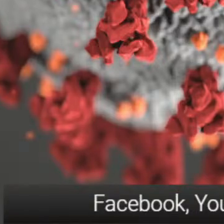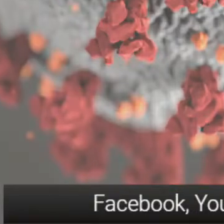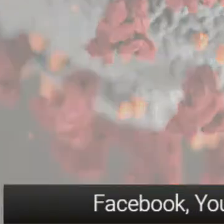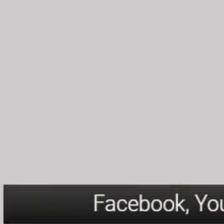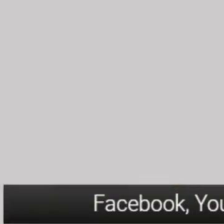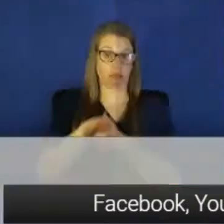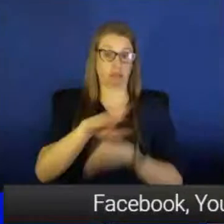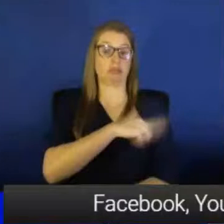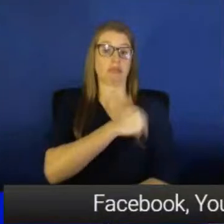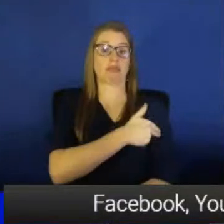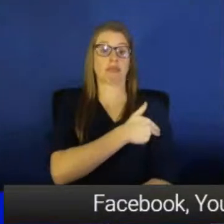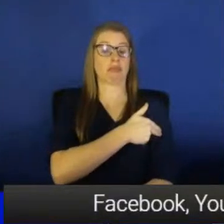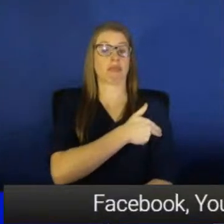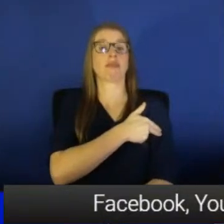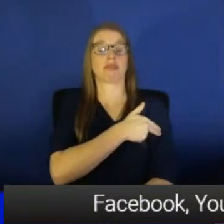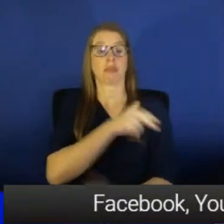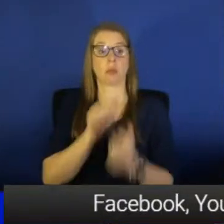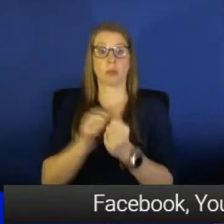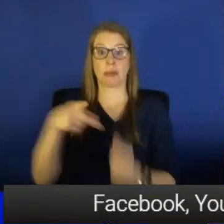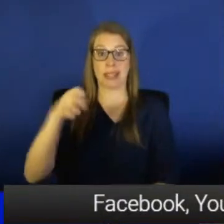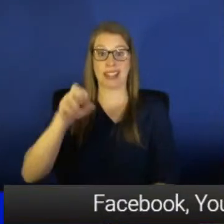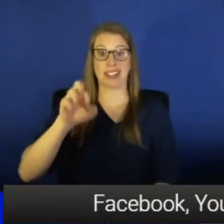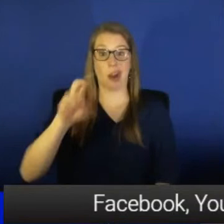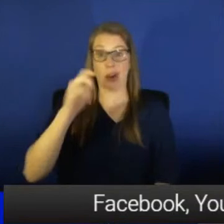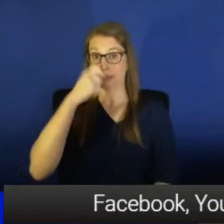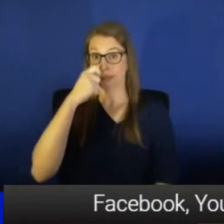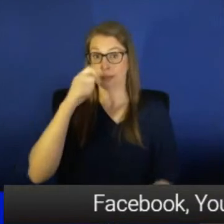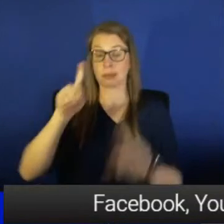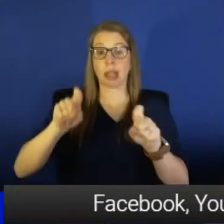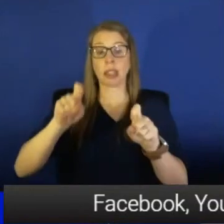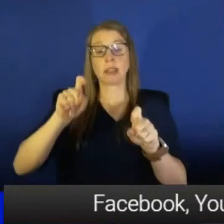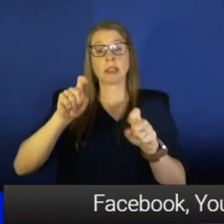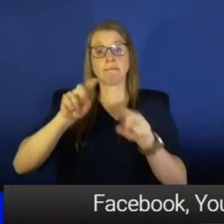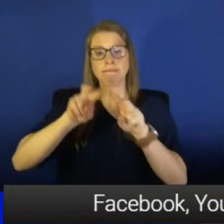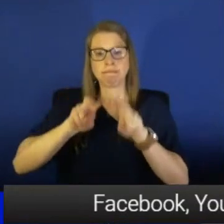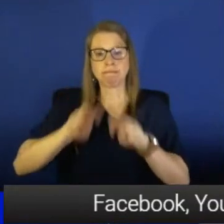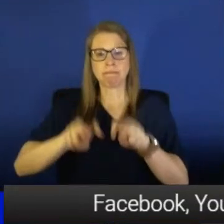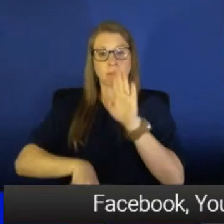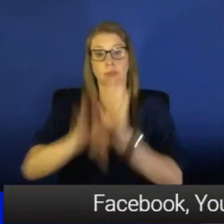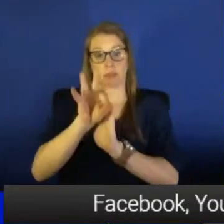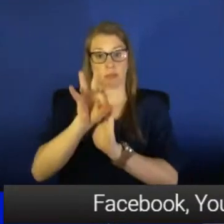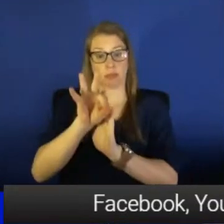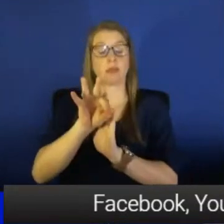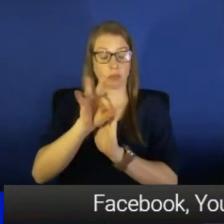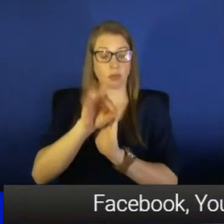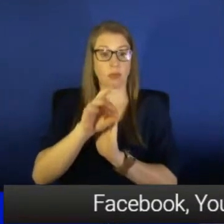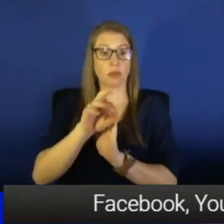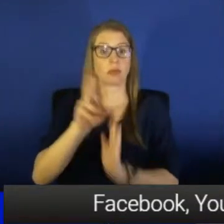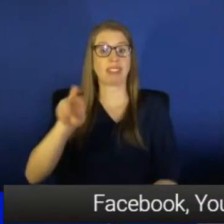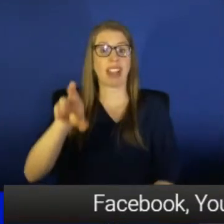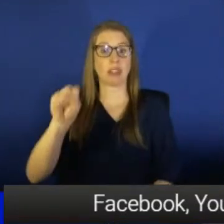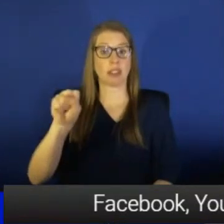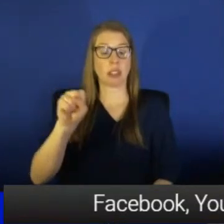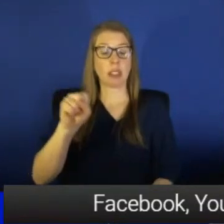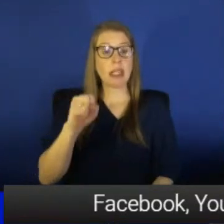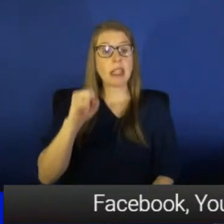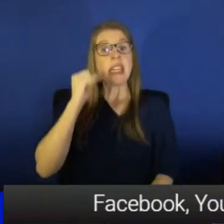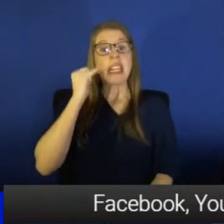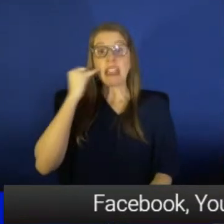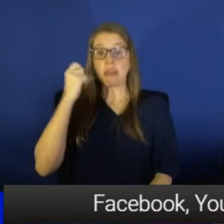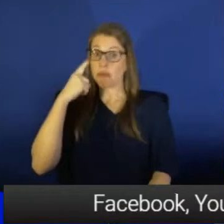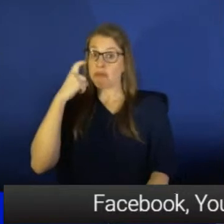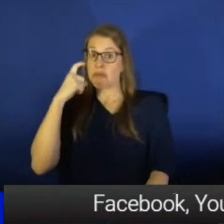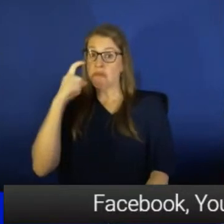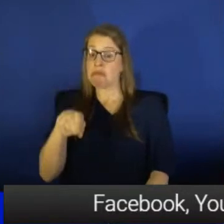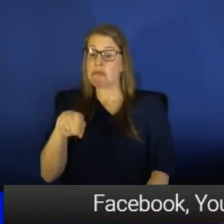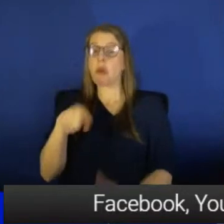hospital with a PCR test to look for the virus, only going to those that are suspected, or if for another reason the physician wants